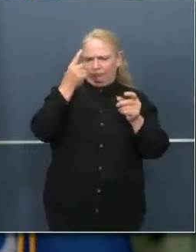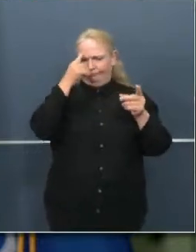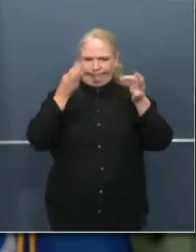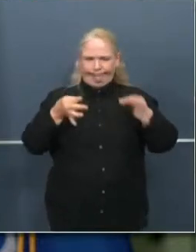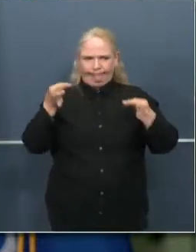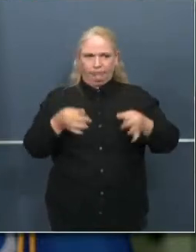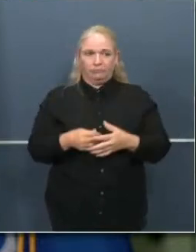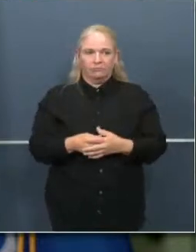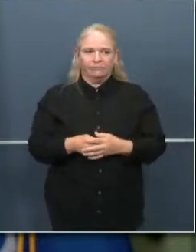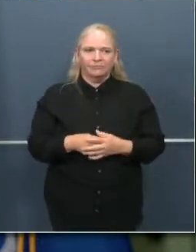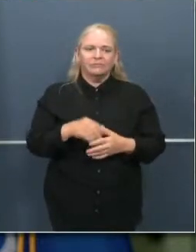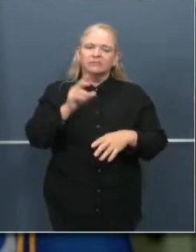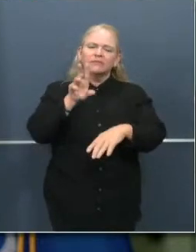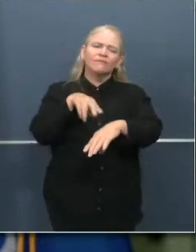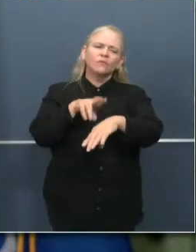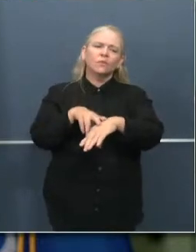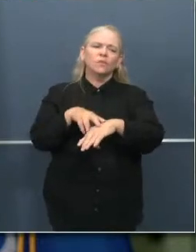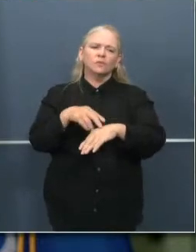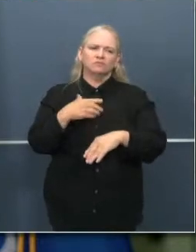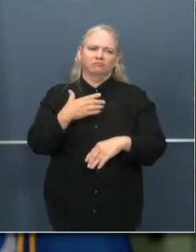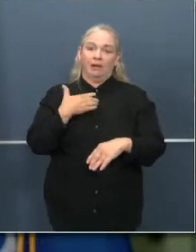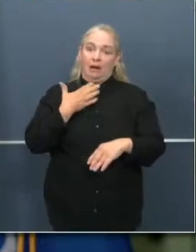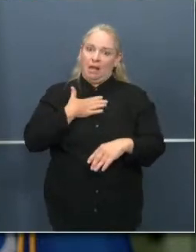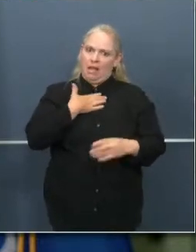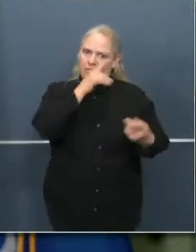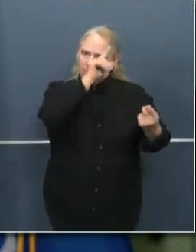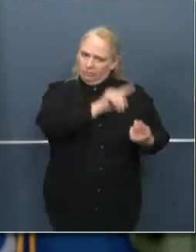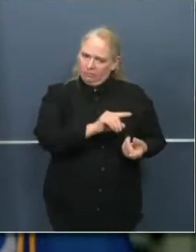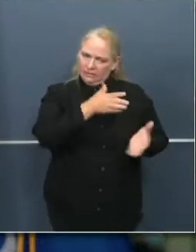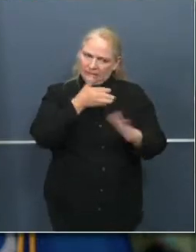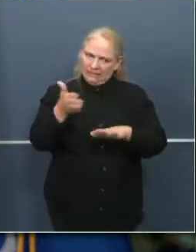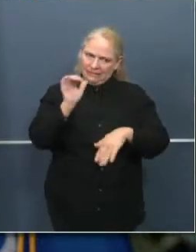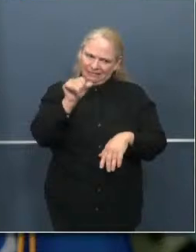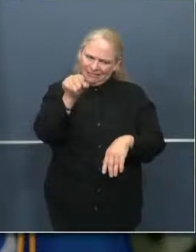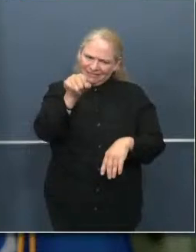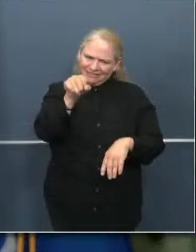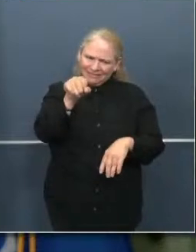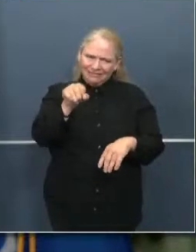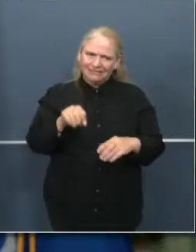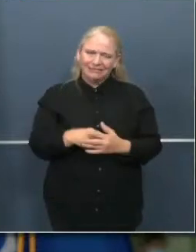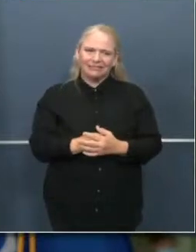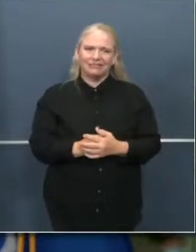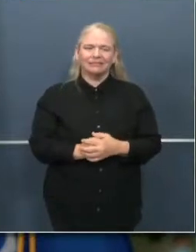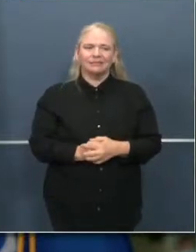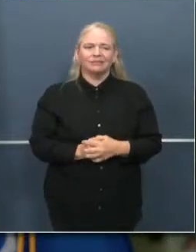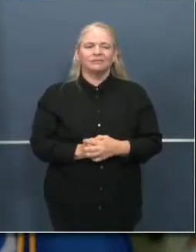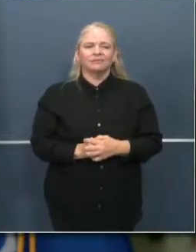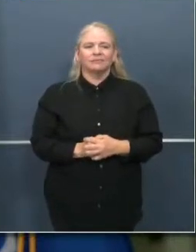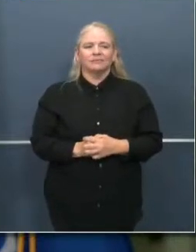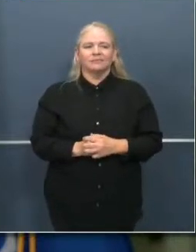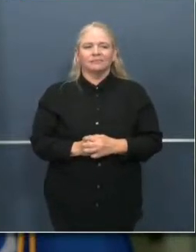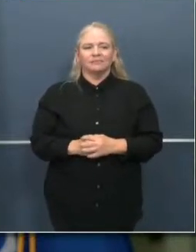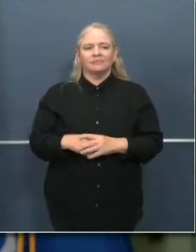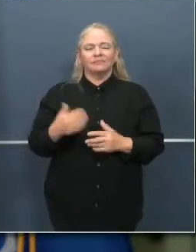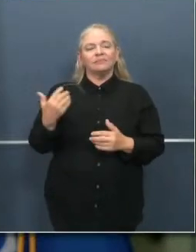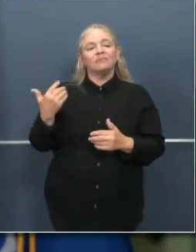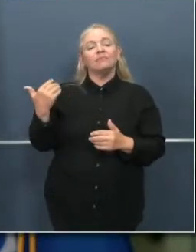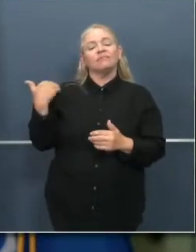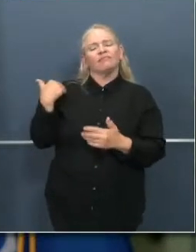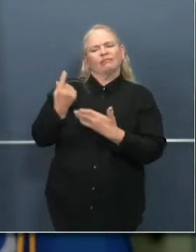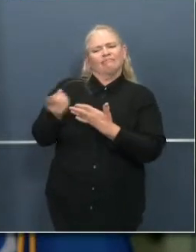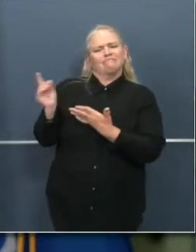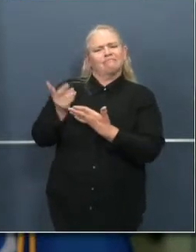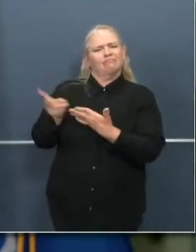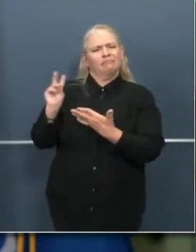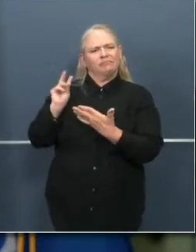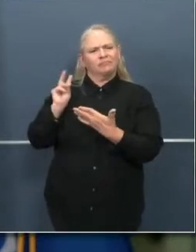we had 110 lives lost. And so contrast that to 6 in the last. These